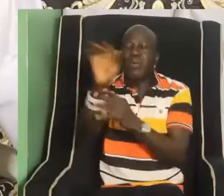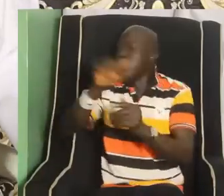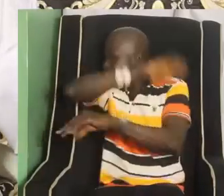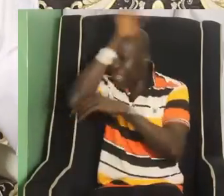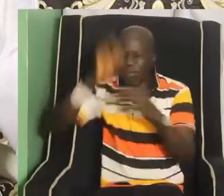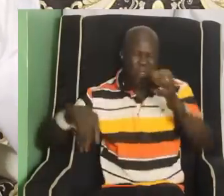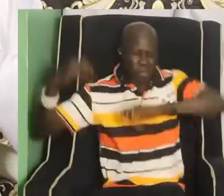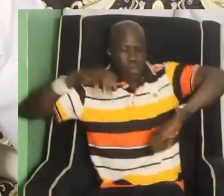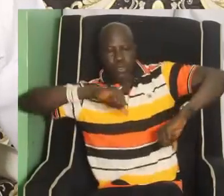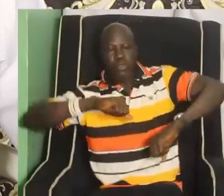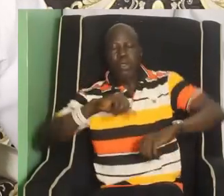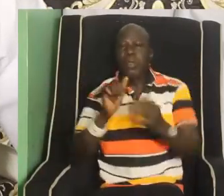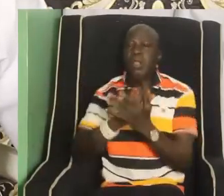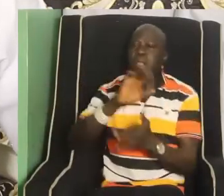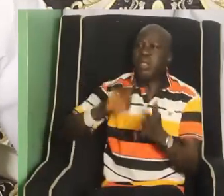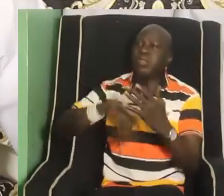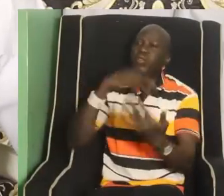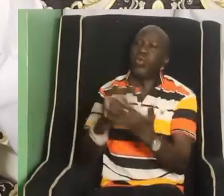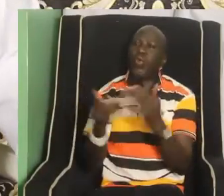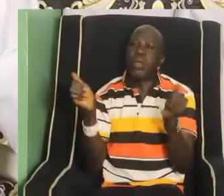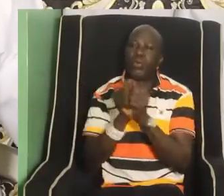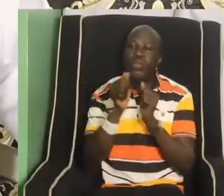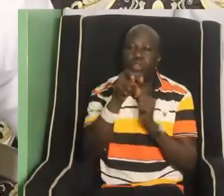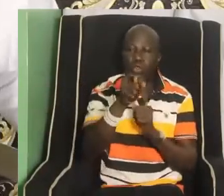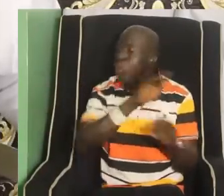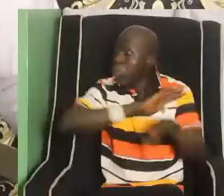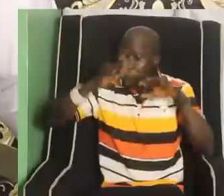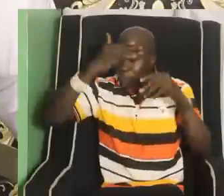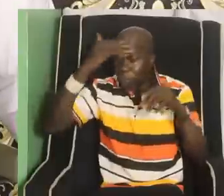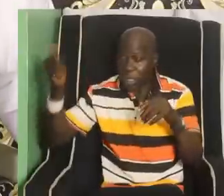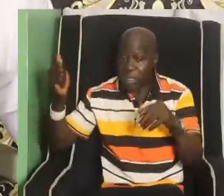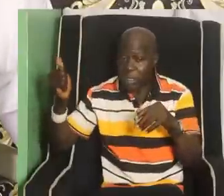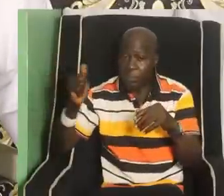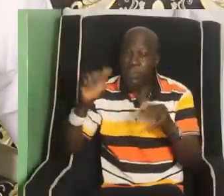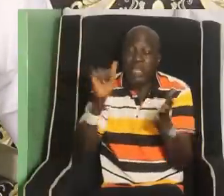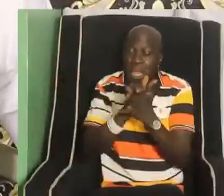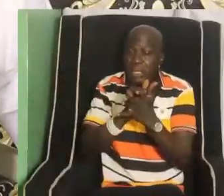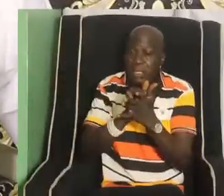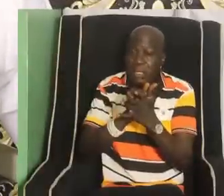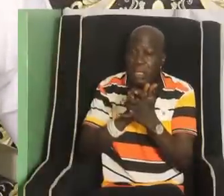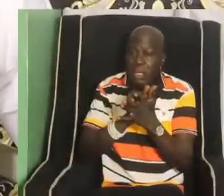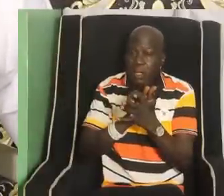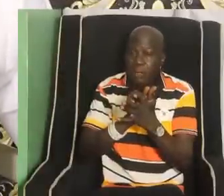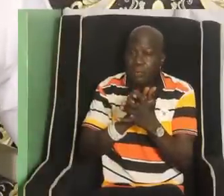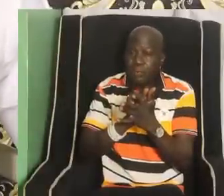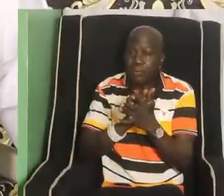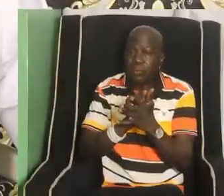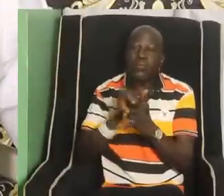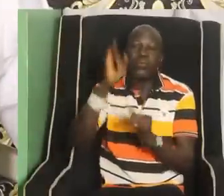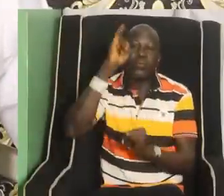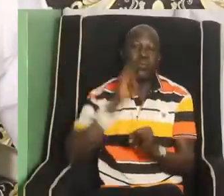Didi, oh, you that are for. Oh, oh, don't forget that Jerusalem